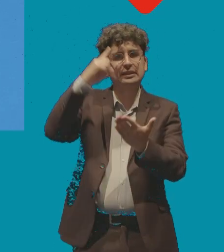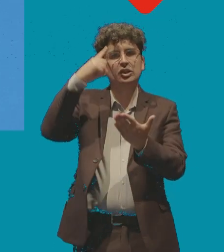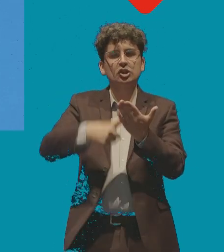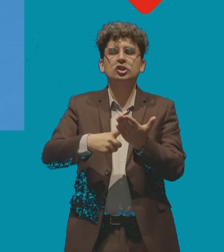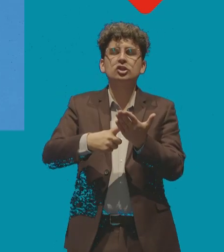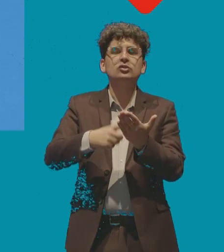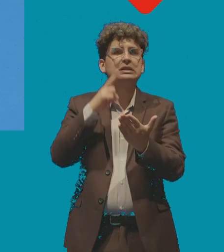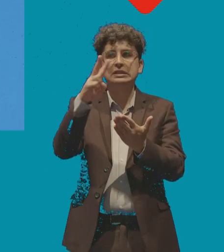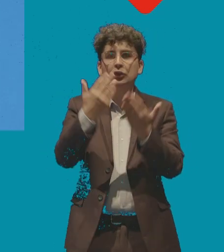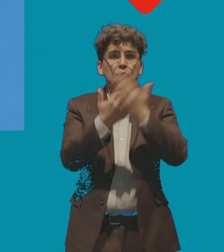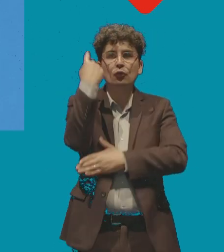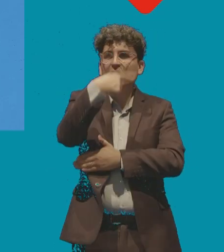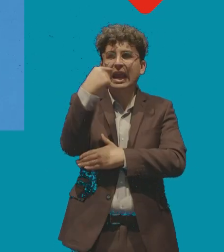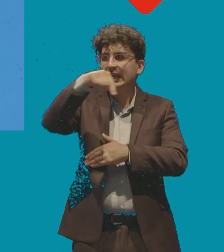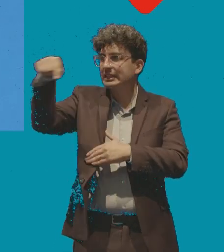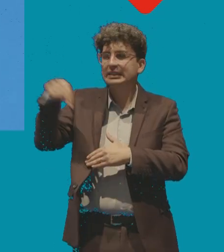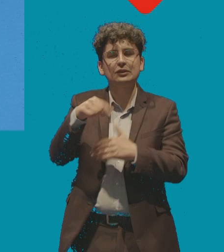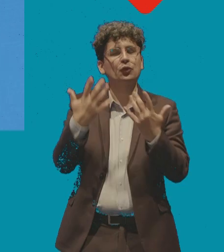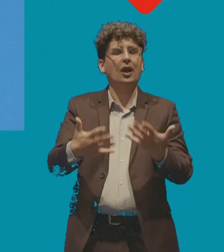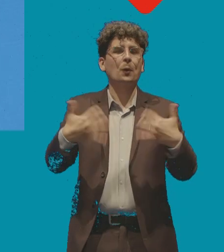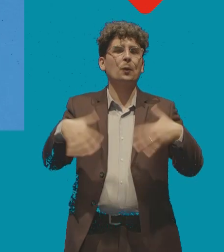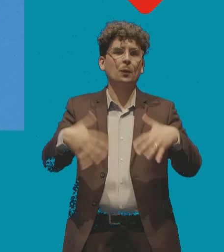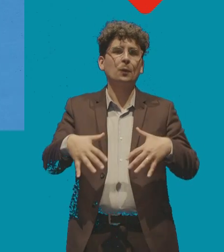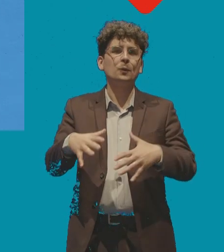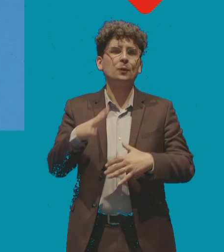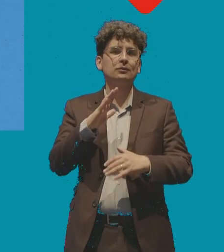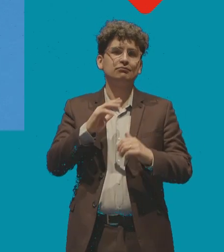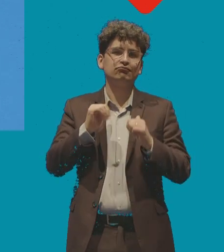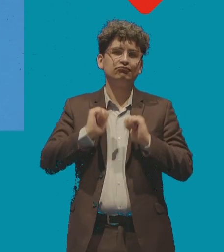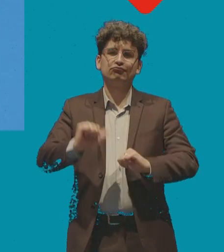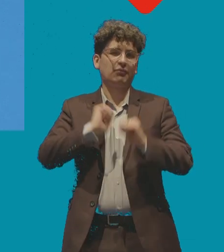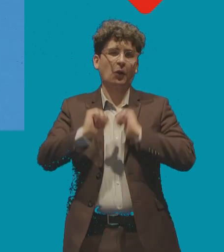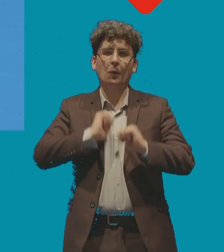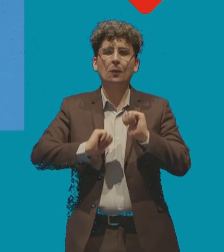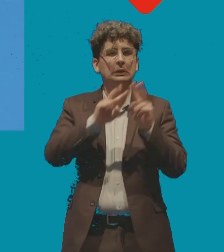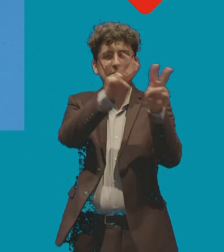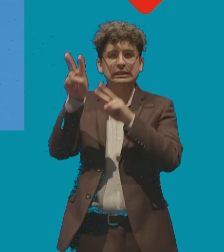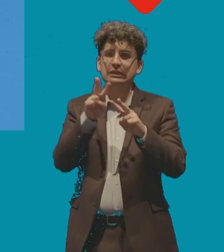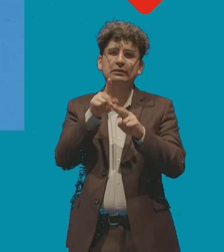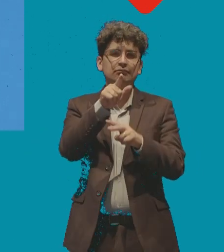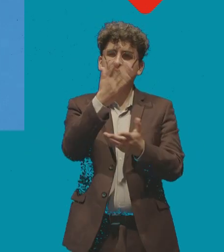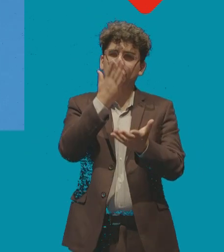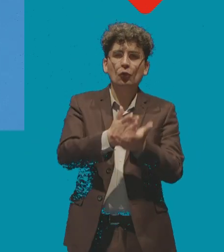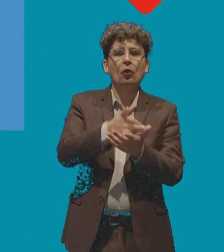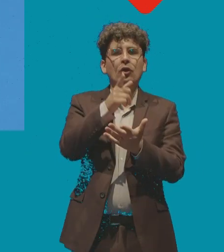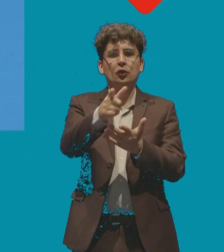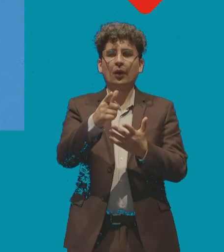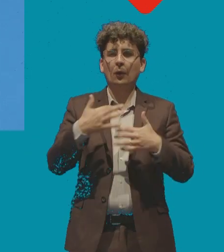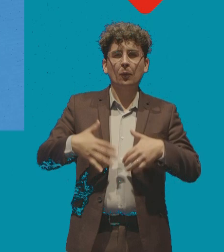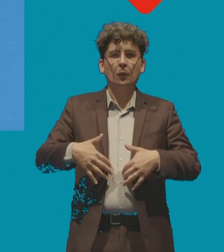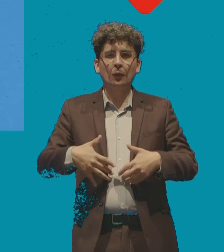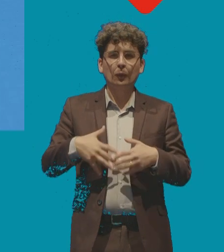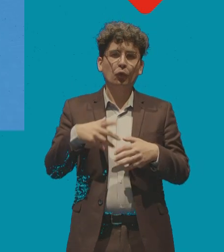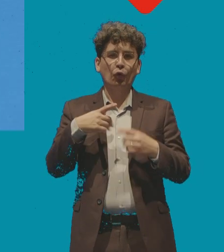so to see these new faces here today is hugely encouraging. I have no doubt that you will get the conference bug, not that kind of